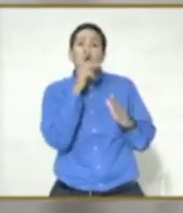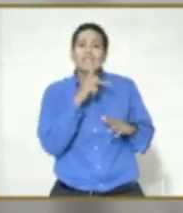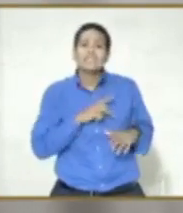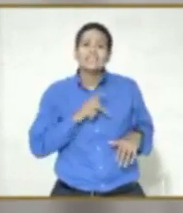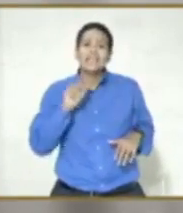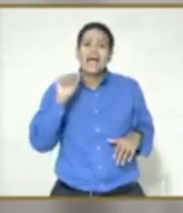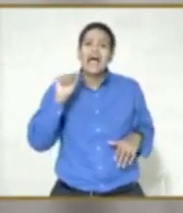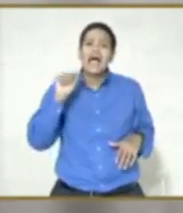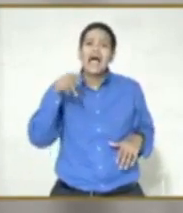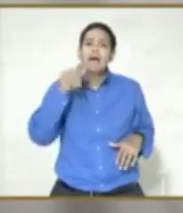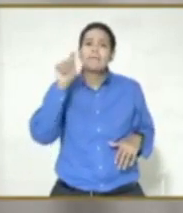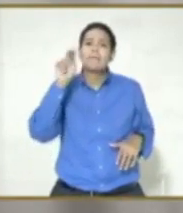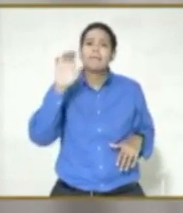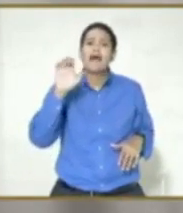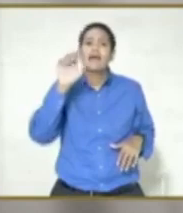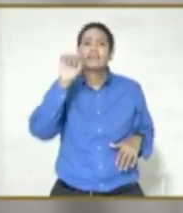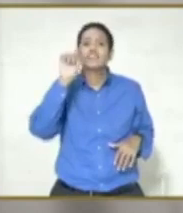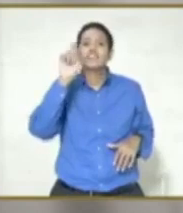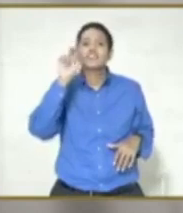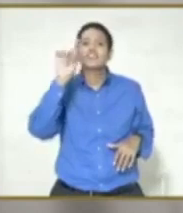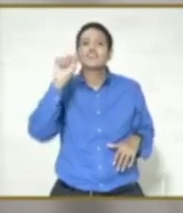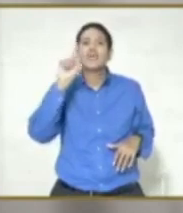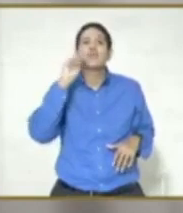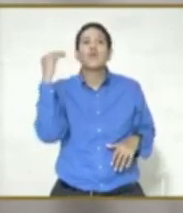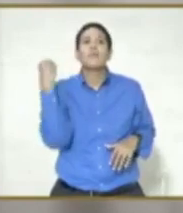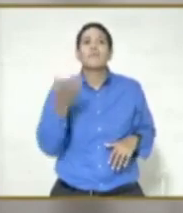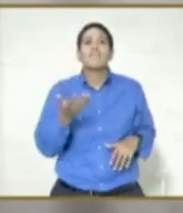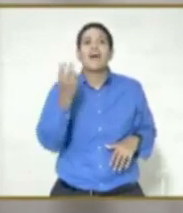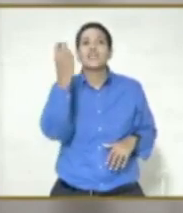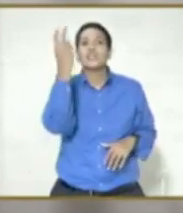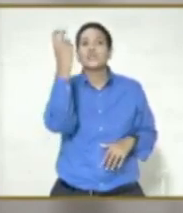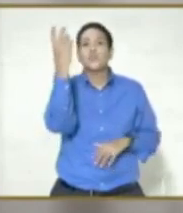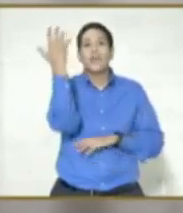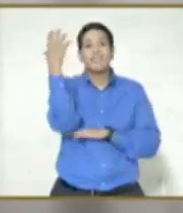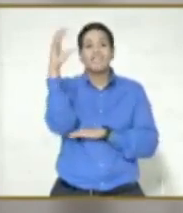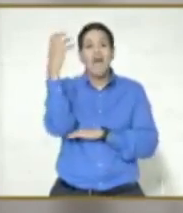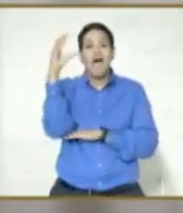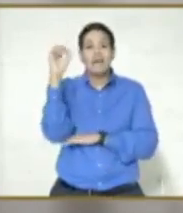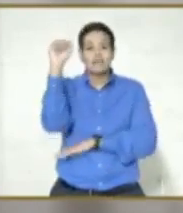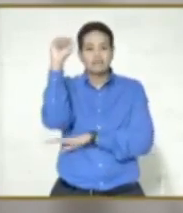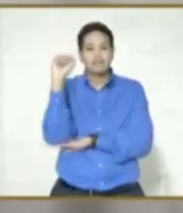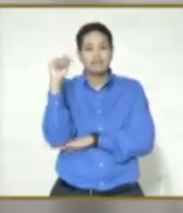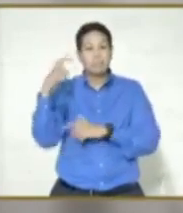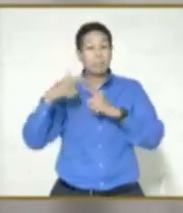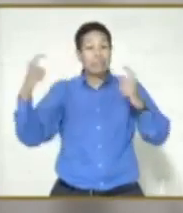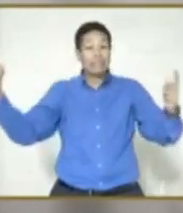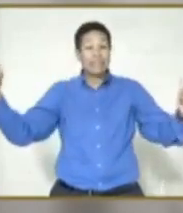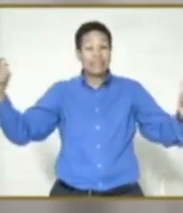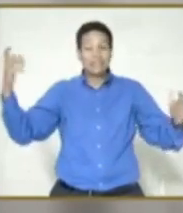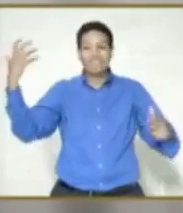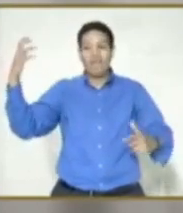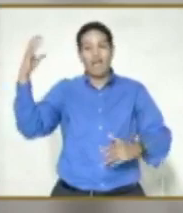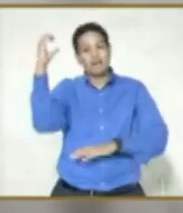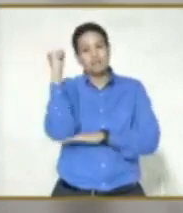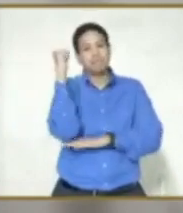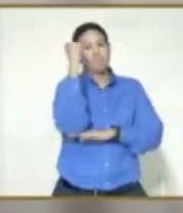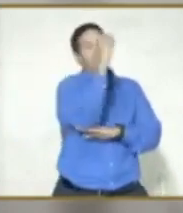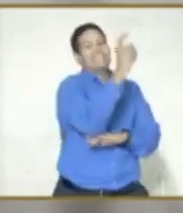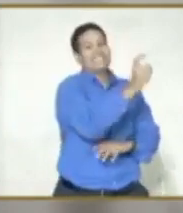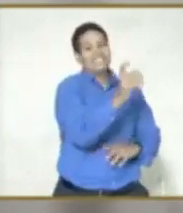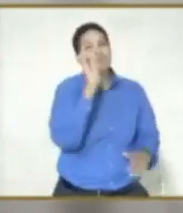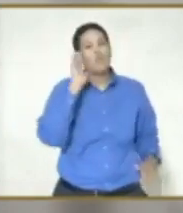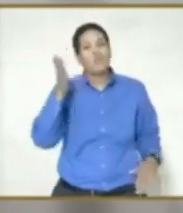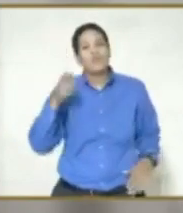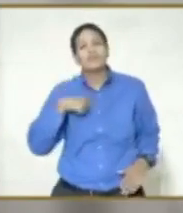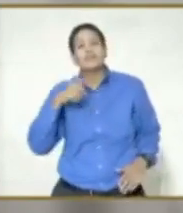providing a donation of 12 standing industrial fans. As you would have heard from the report, that there was a concern